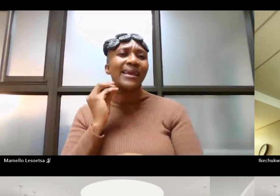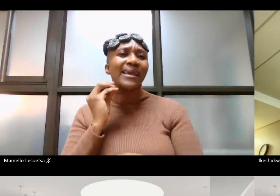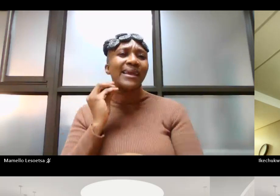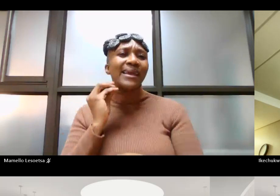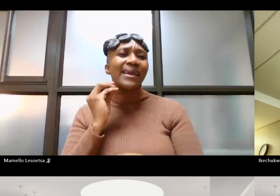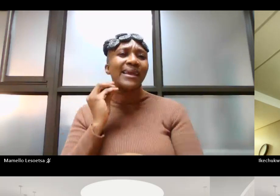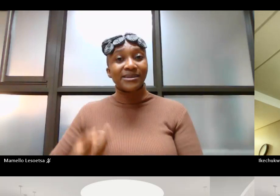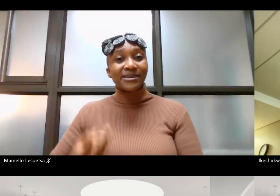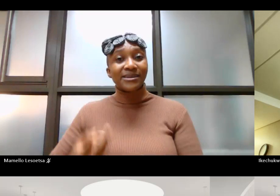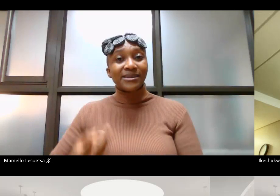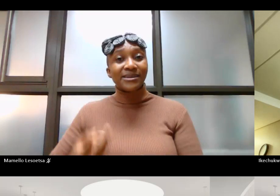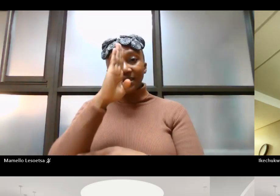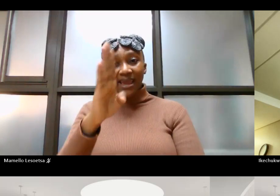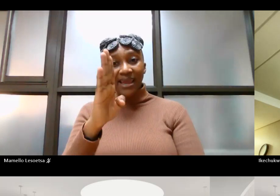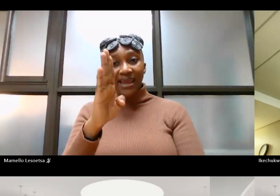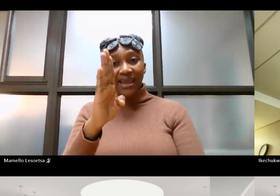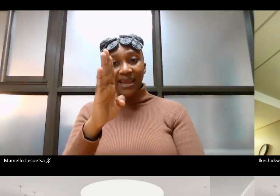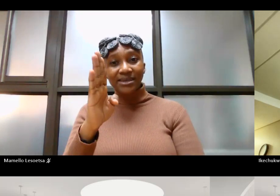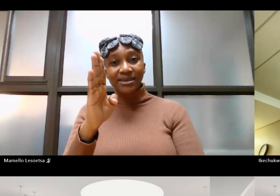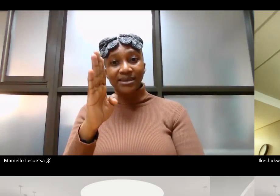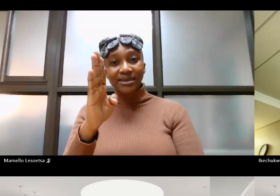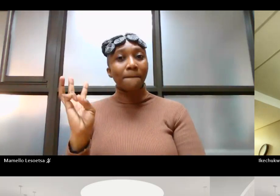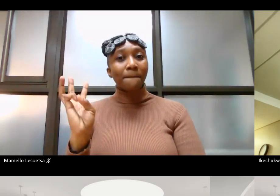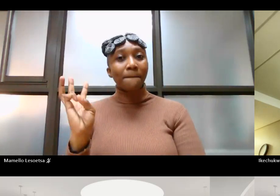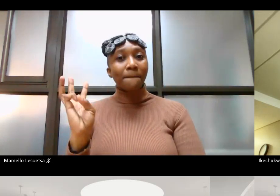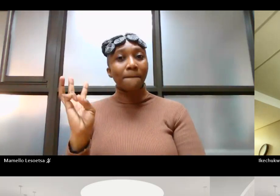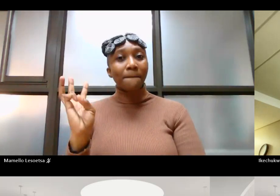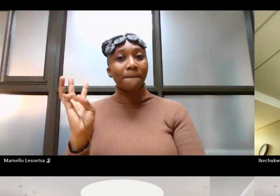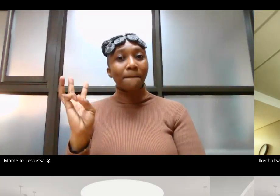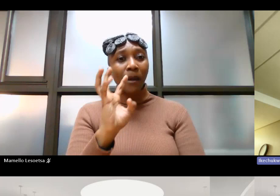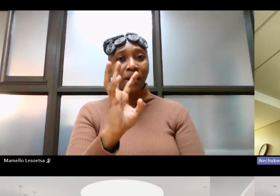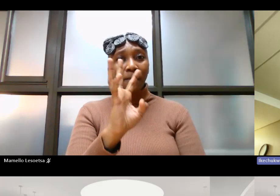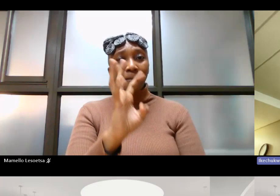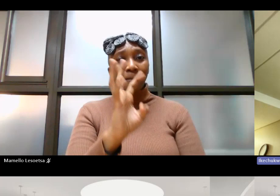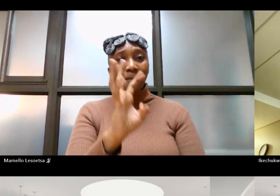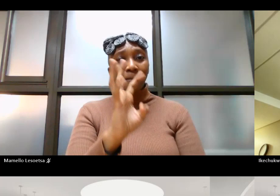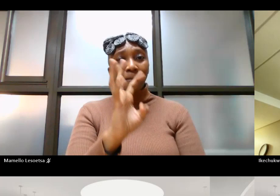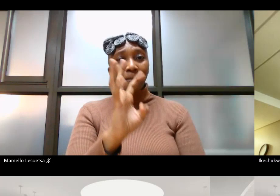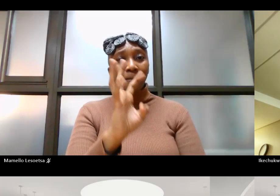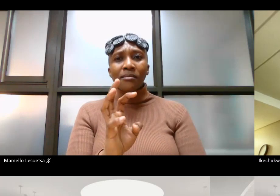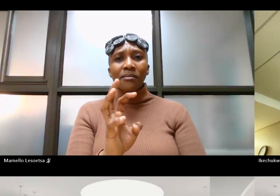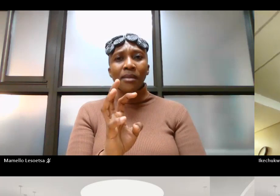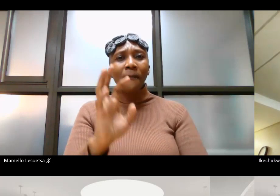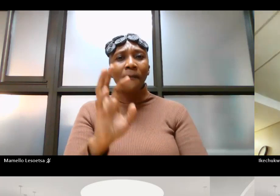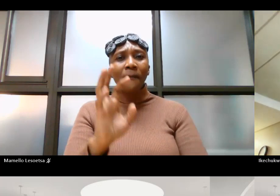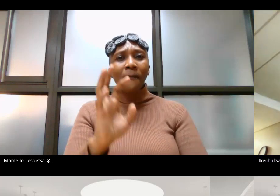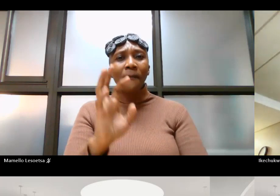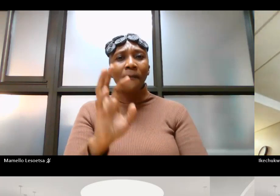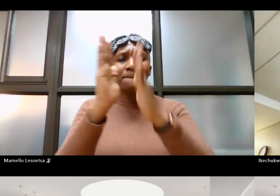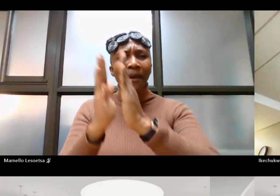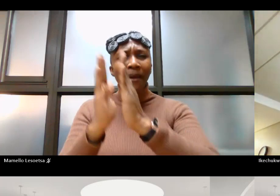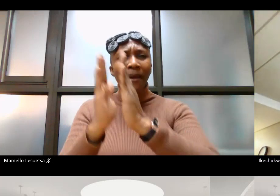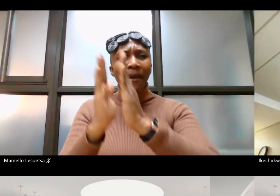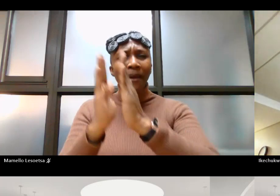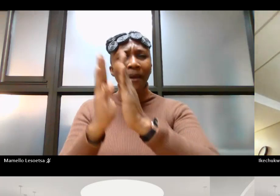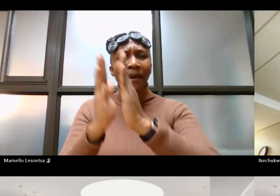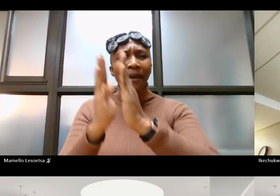church, they came to pray for the sick, the children who are at the